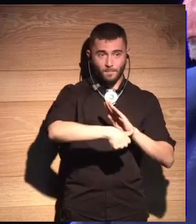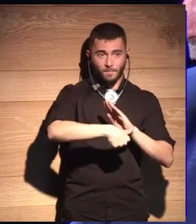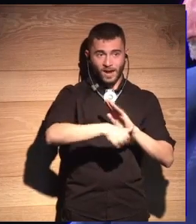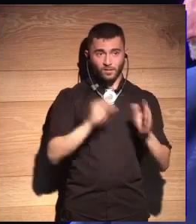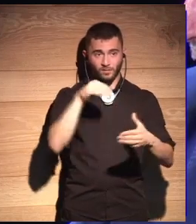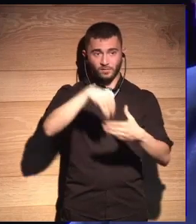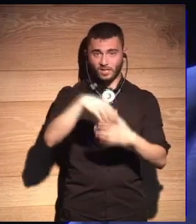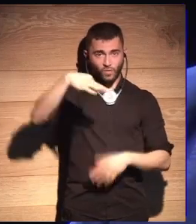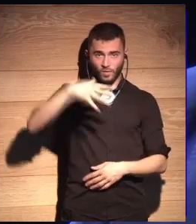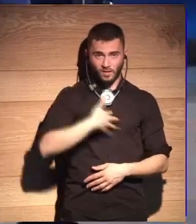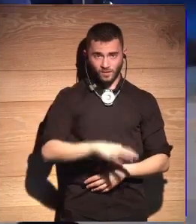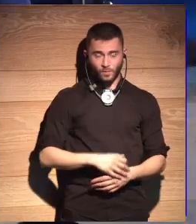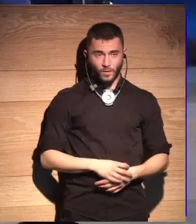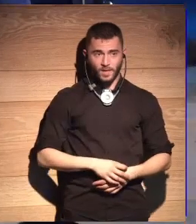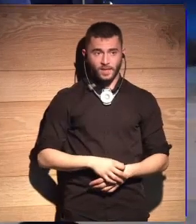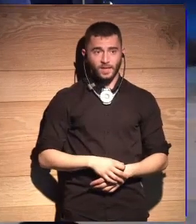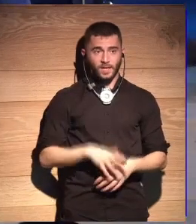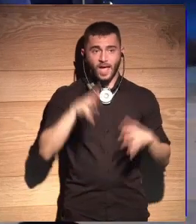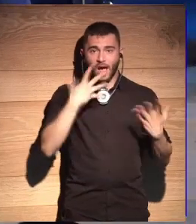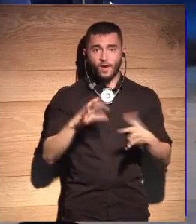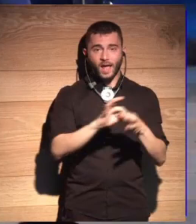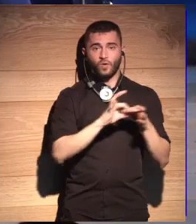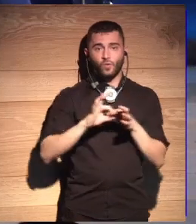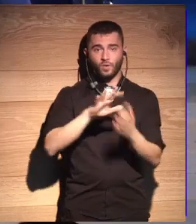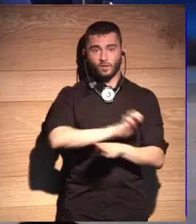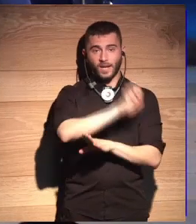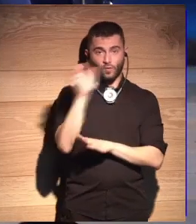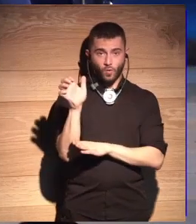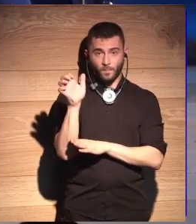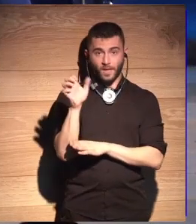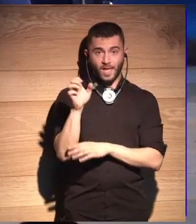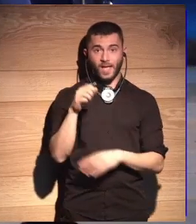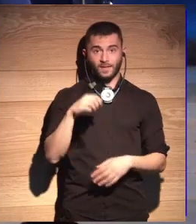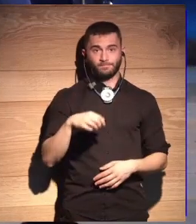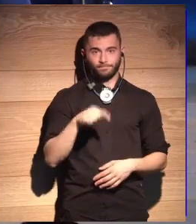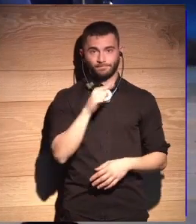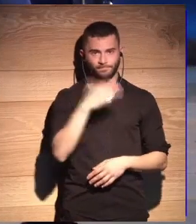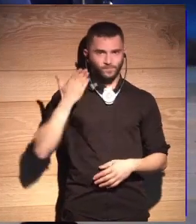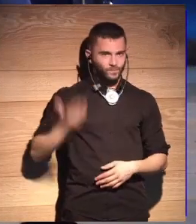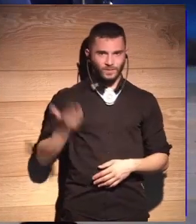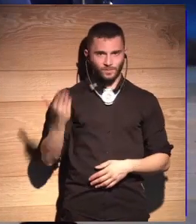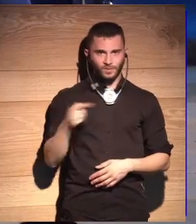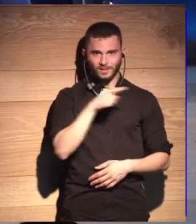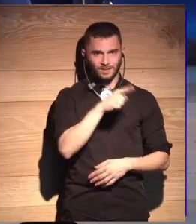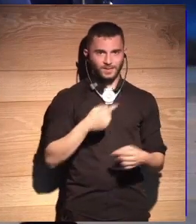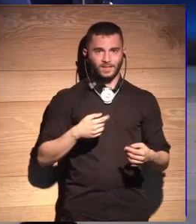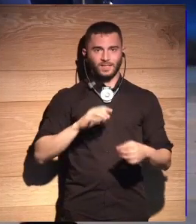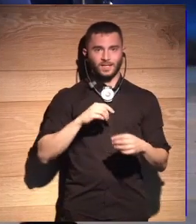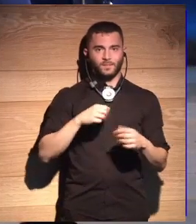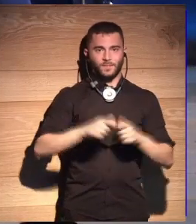to know what we can do, because this is a new framework. I think the European Union, there is